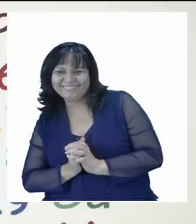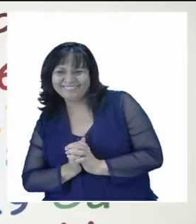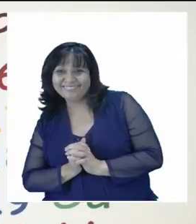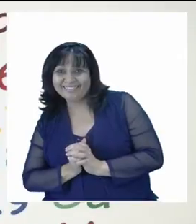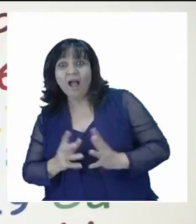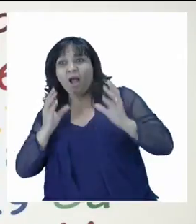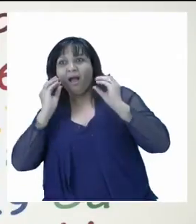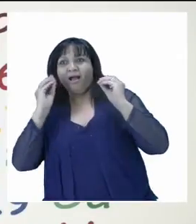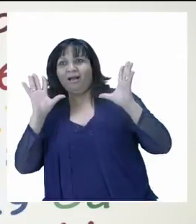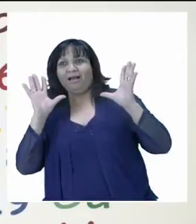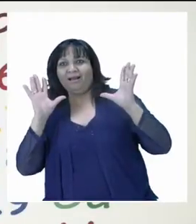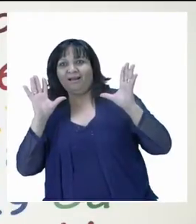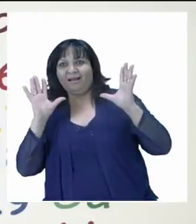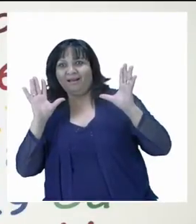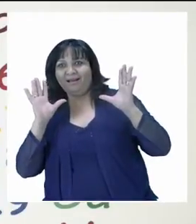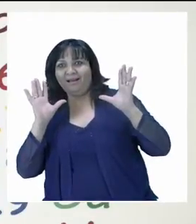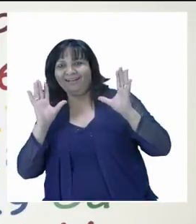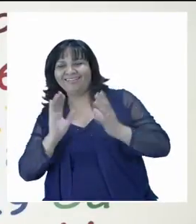Wake up!